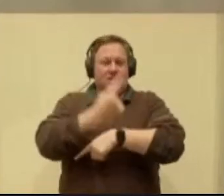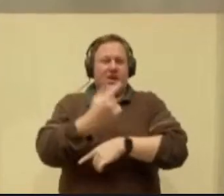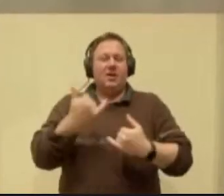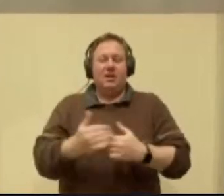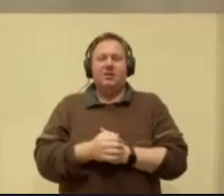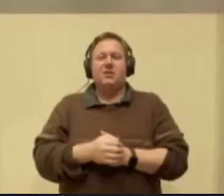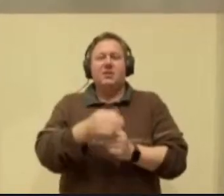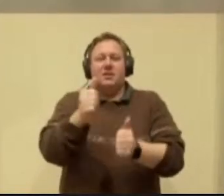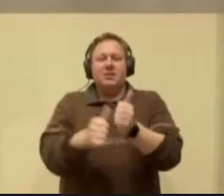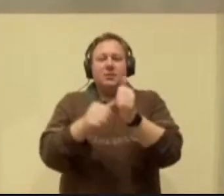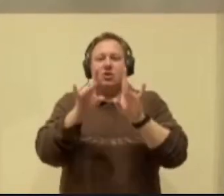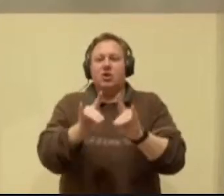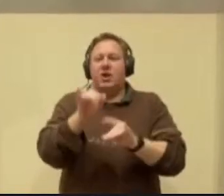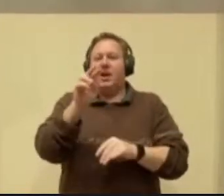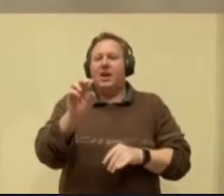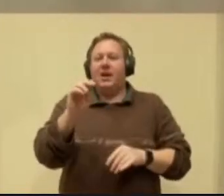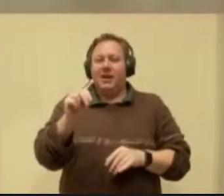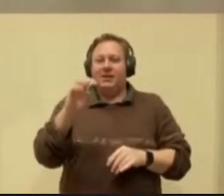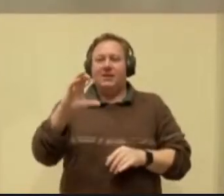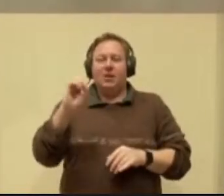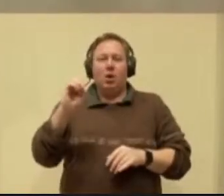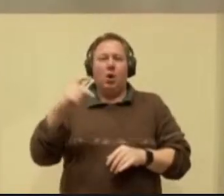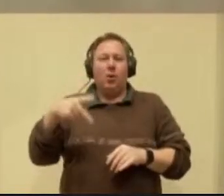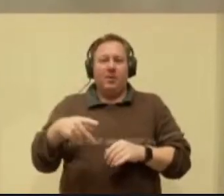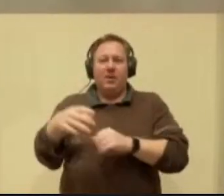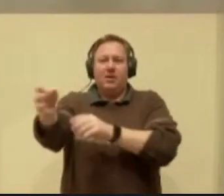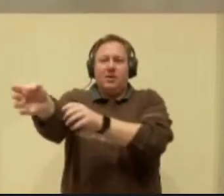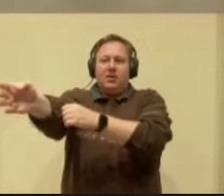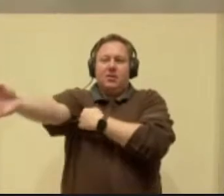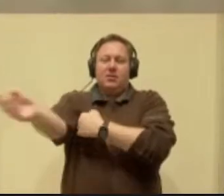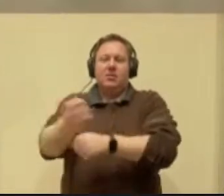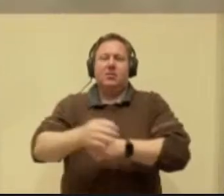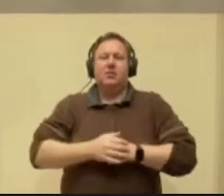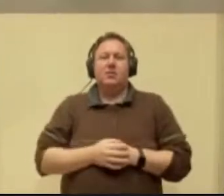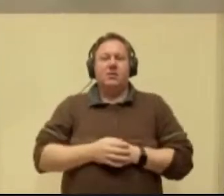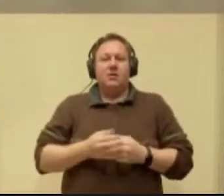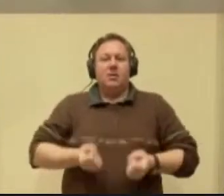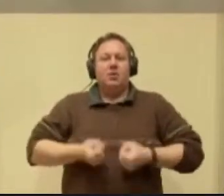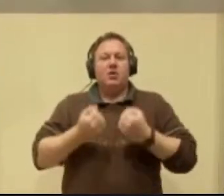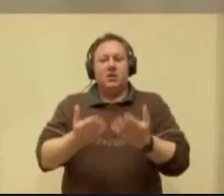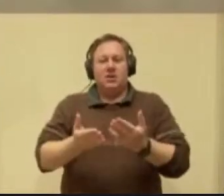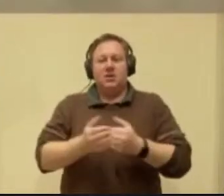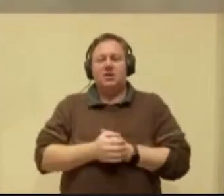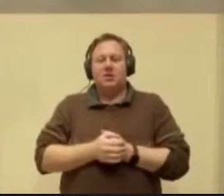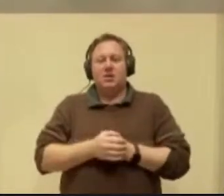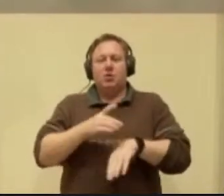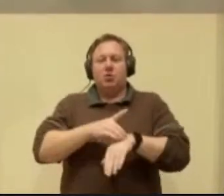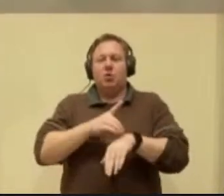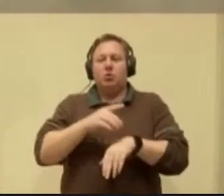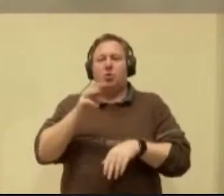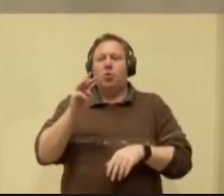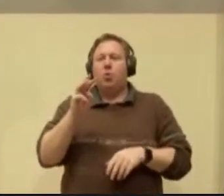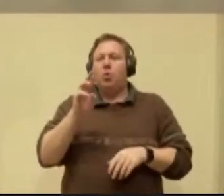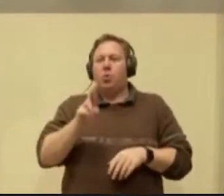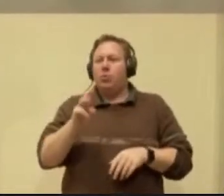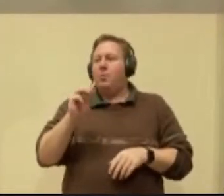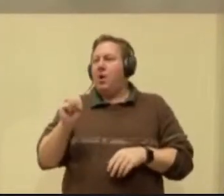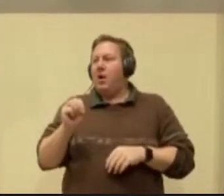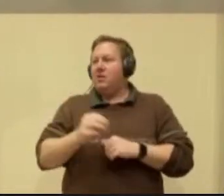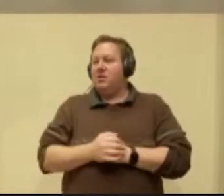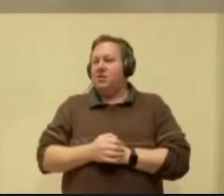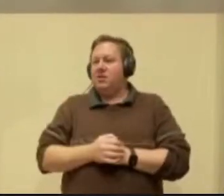of the mcop the presentation from dr russe romussimum party has been submitted